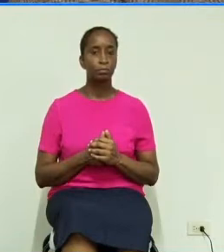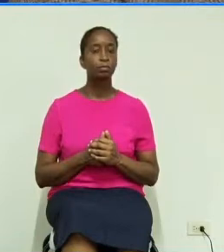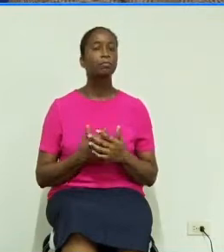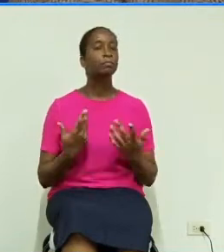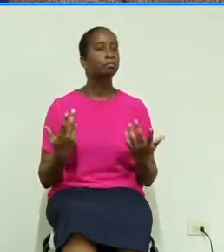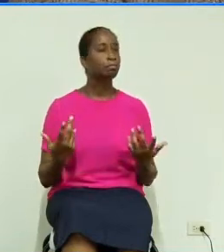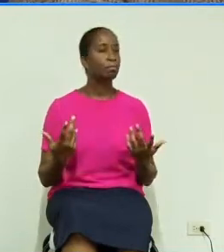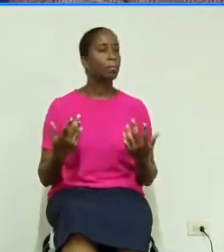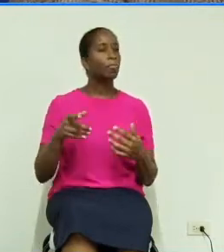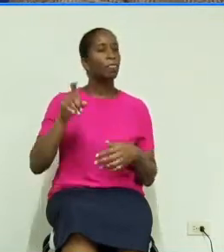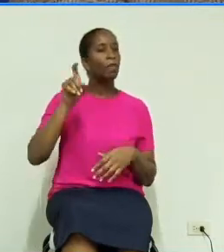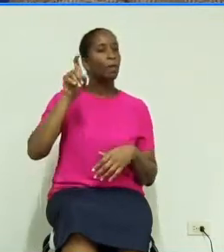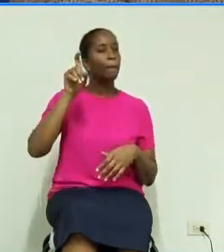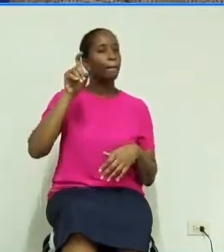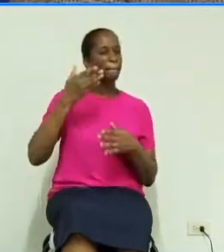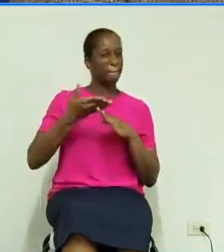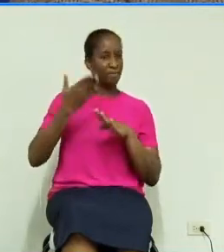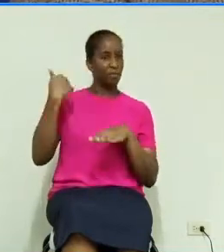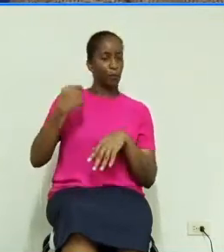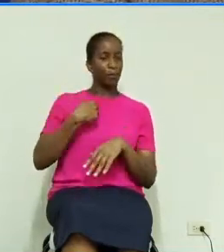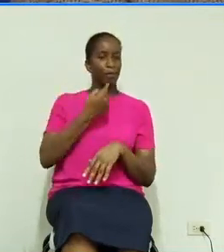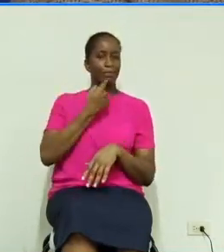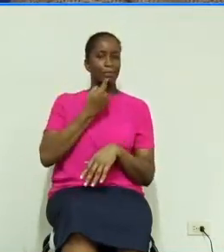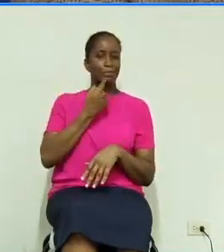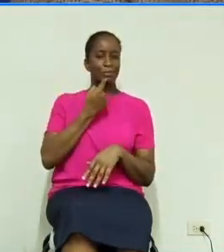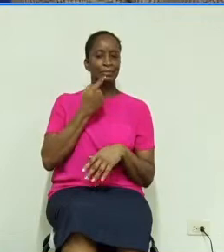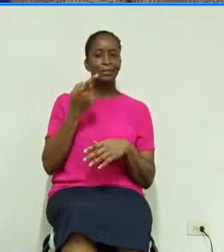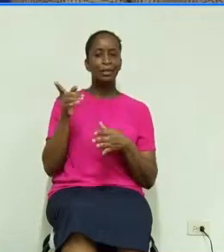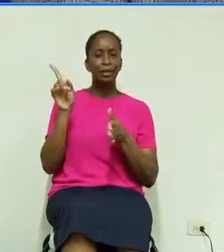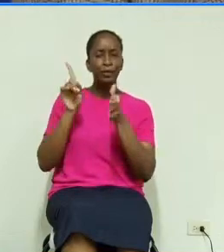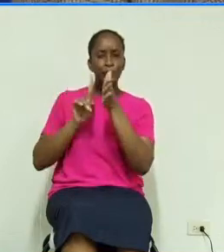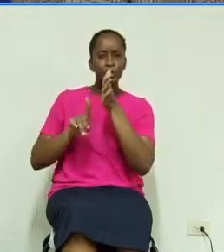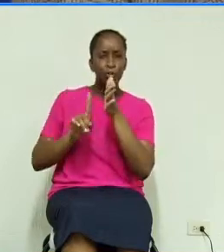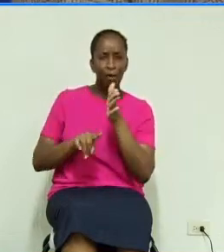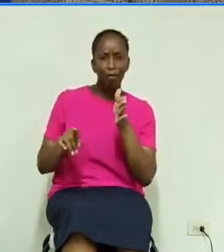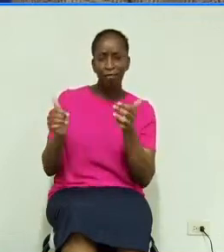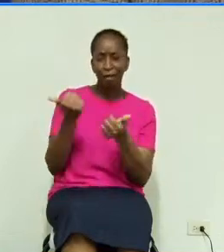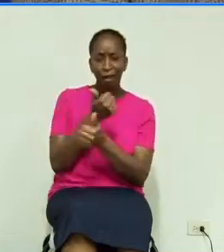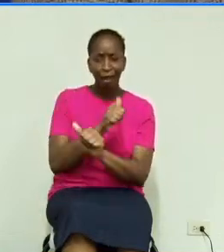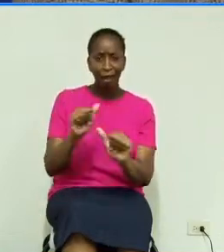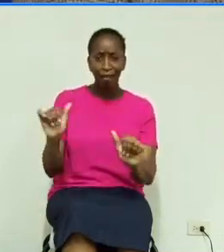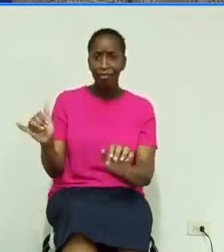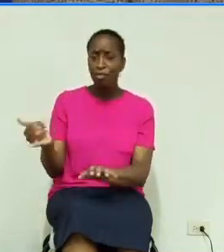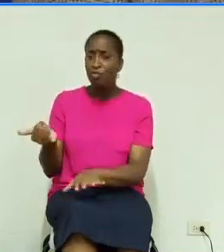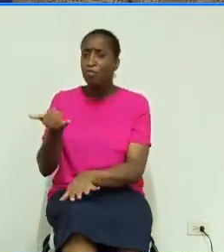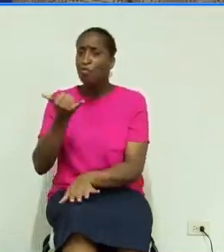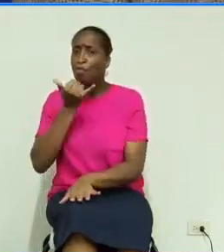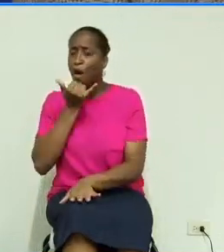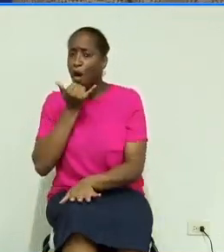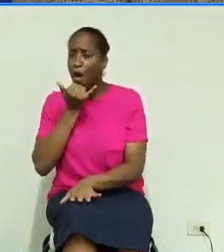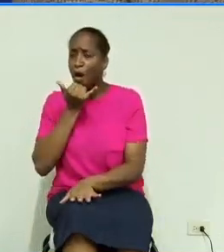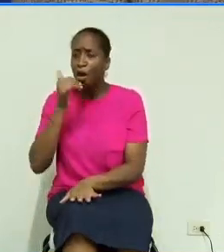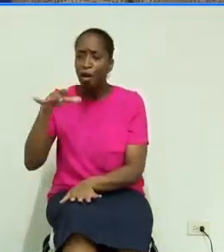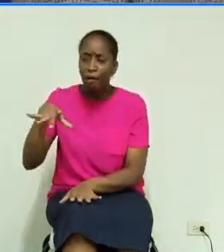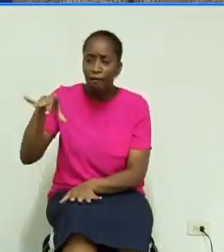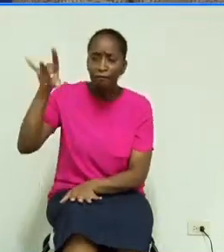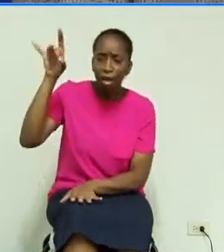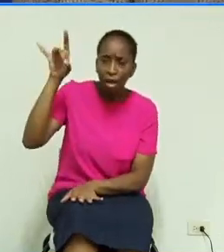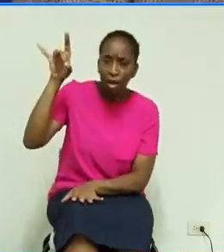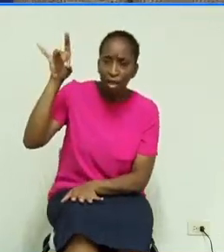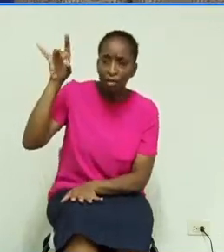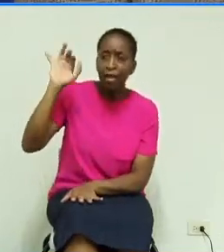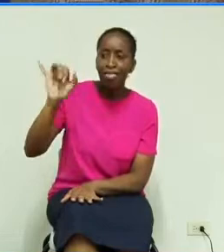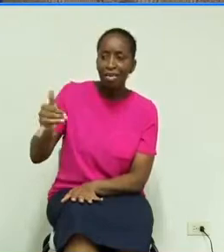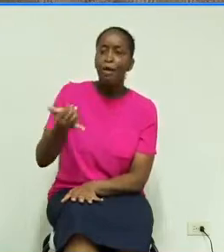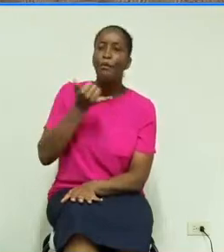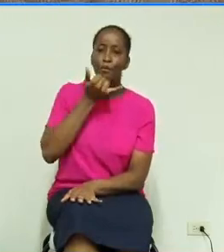is that must be fixed. And my opening statement, if it isn't broken, don't fix it.